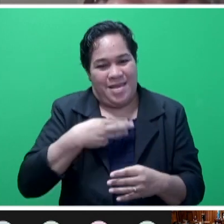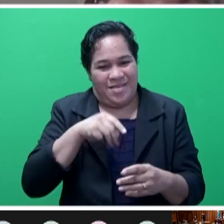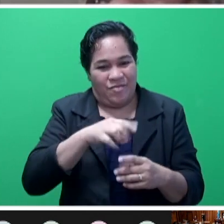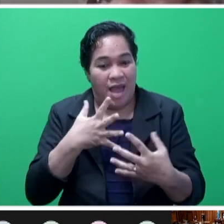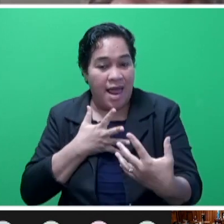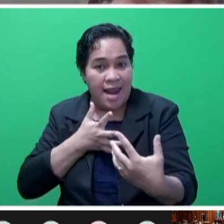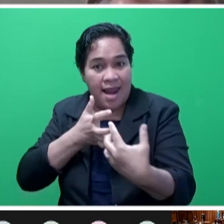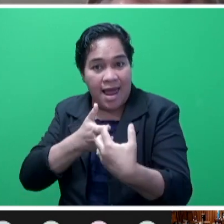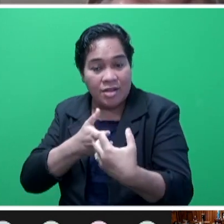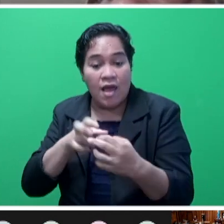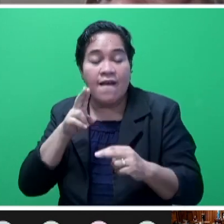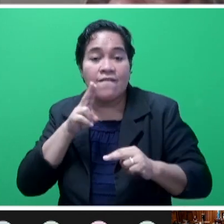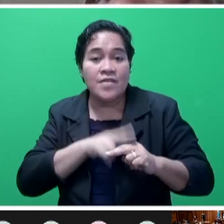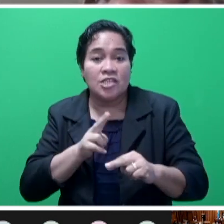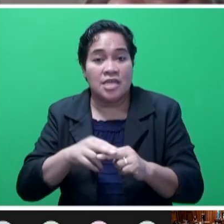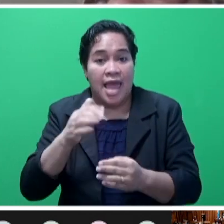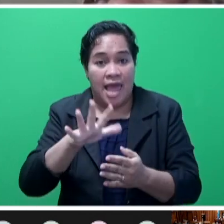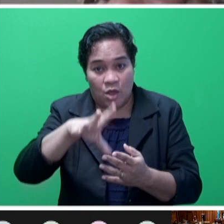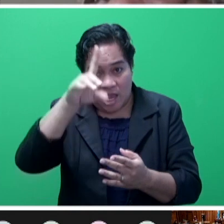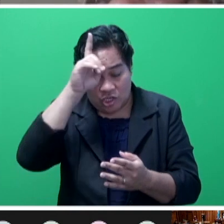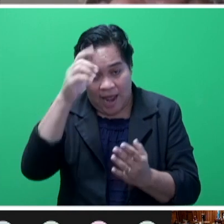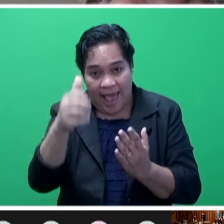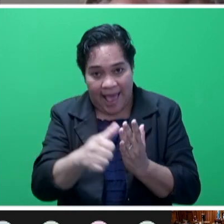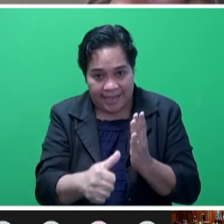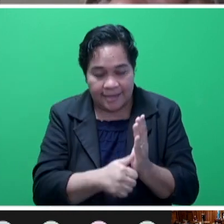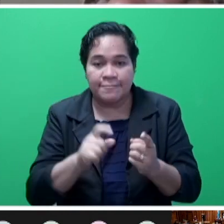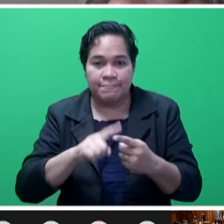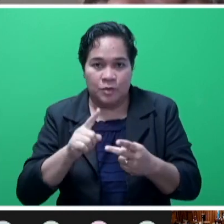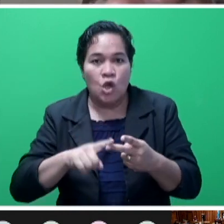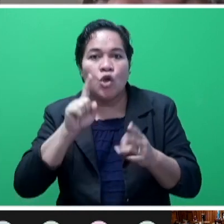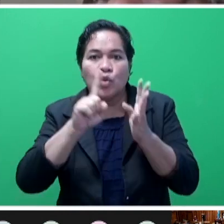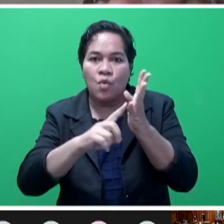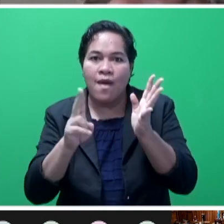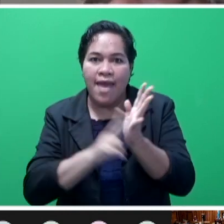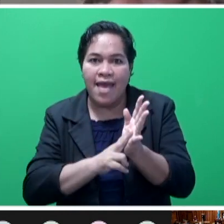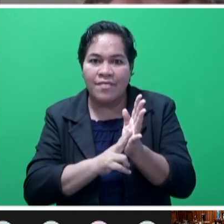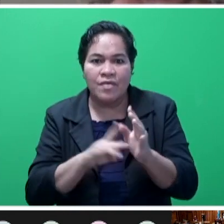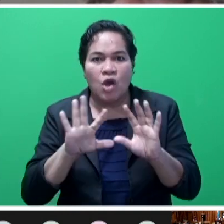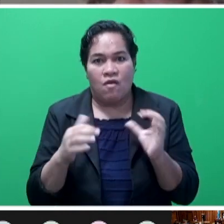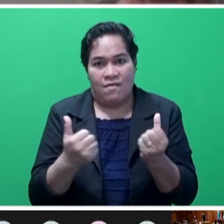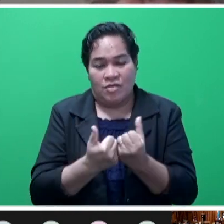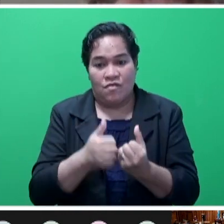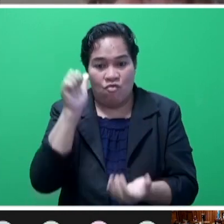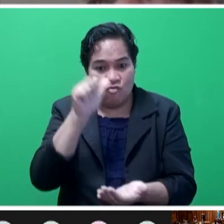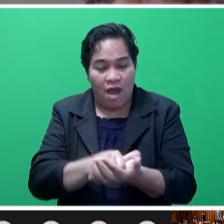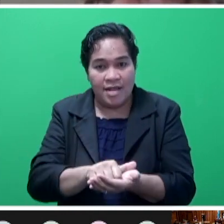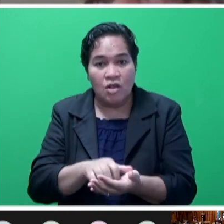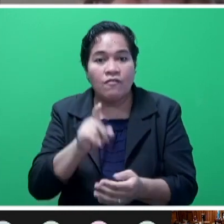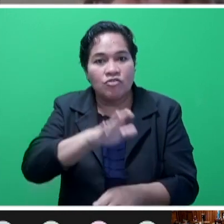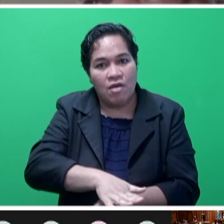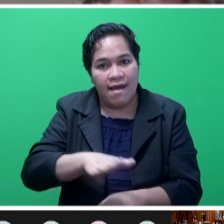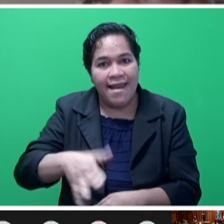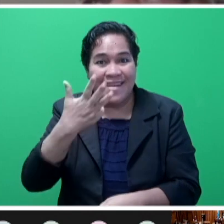Fiji Education Act 1966, 2, the United Nations Convention on the Rights of the Child 1993,